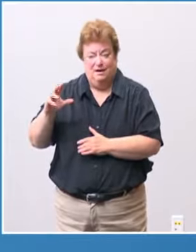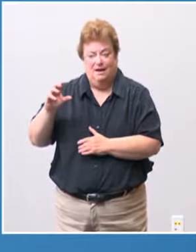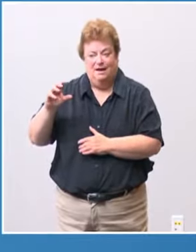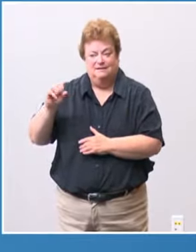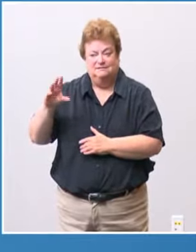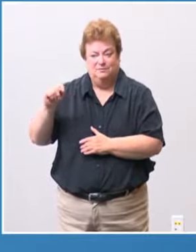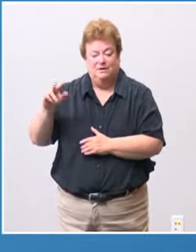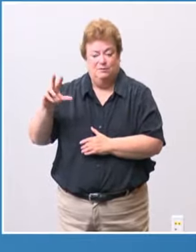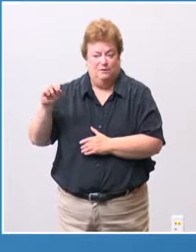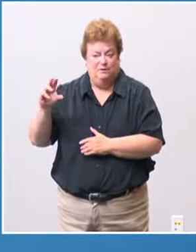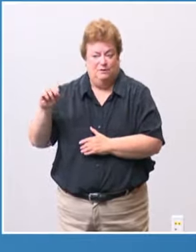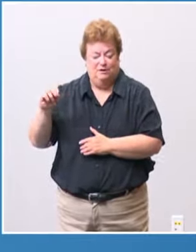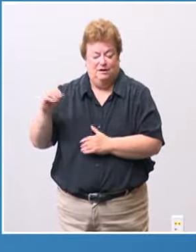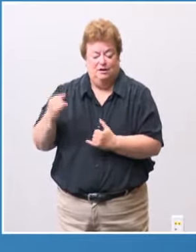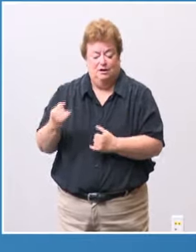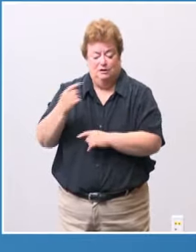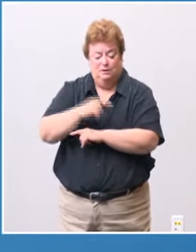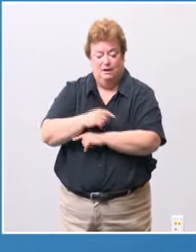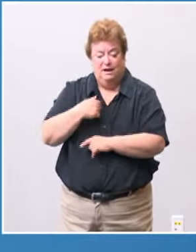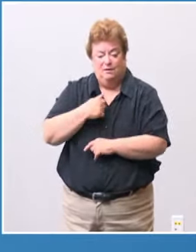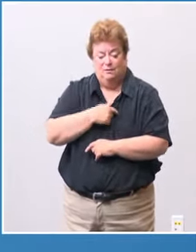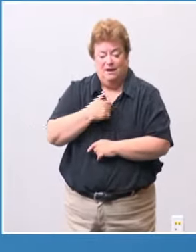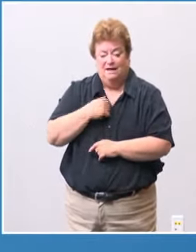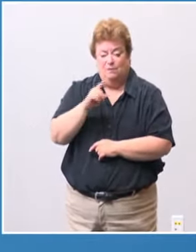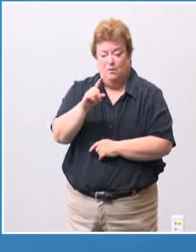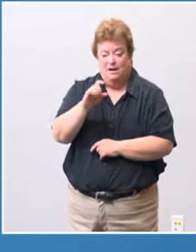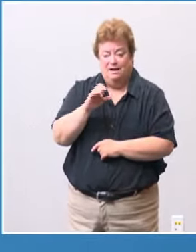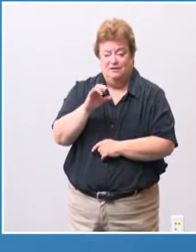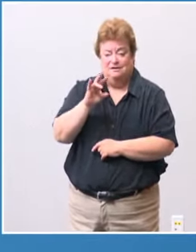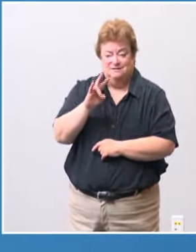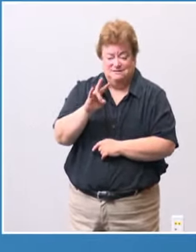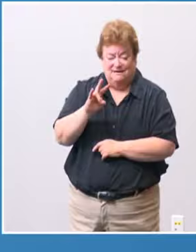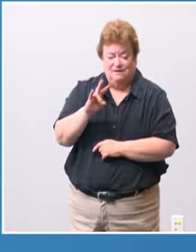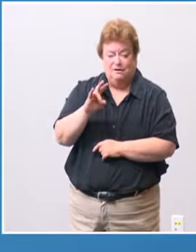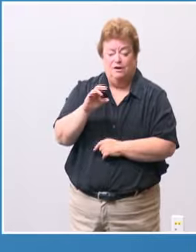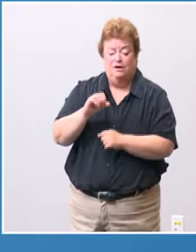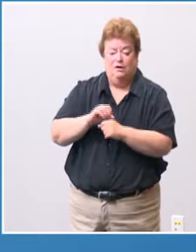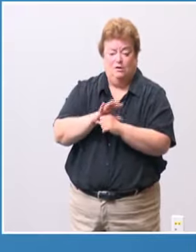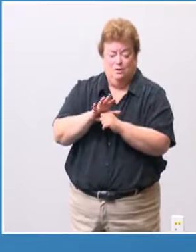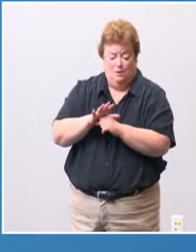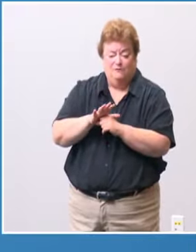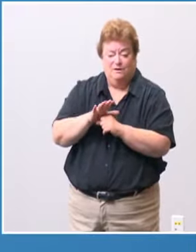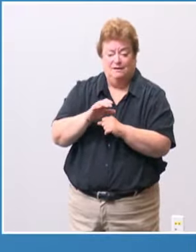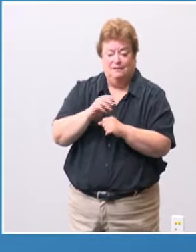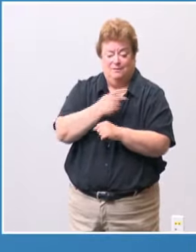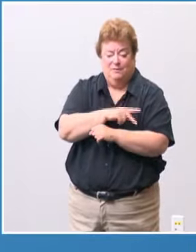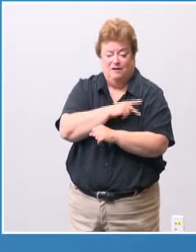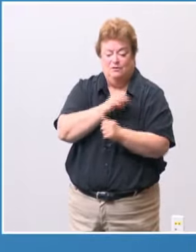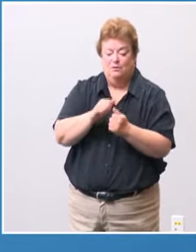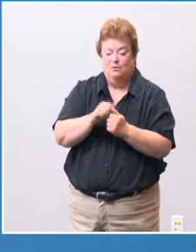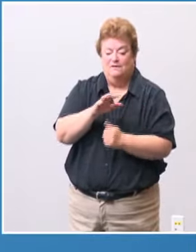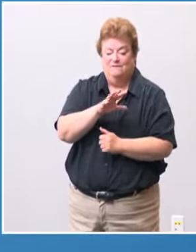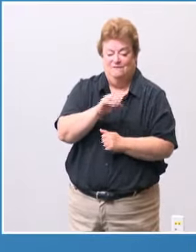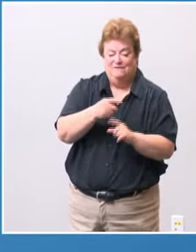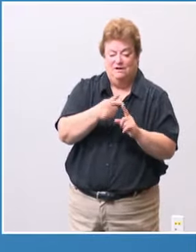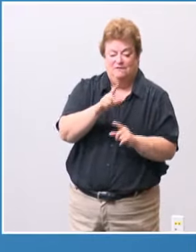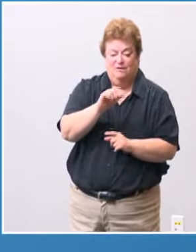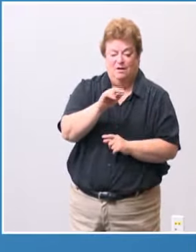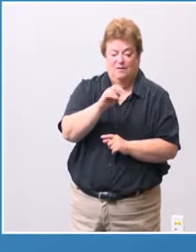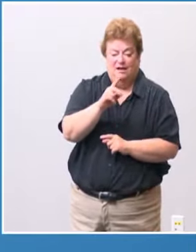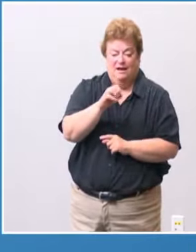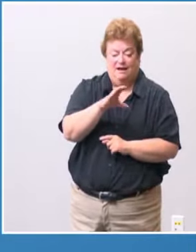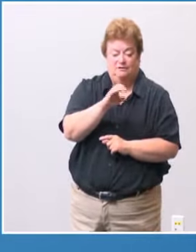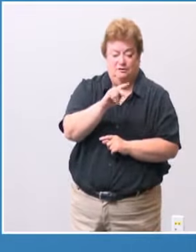30th. Today, there are 107 COVID-19 patients hospitalized, with 50 of those from Lancaster